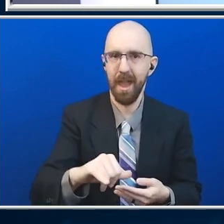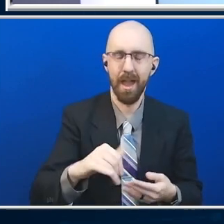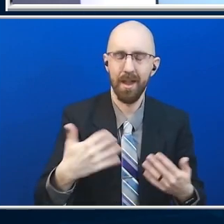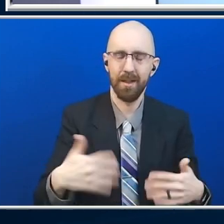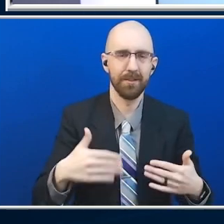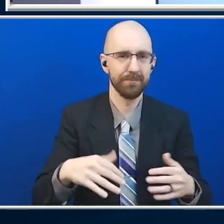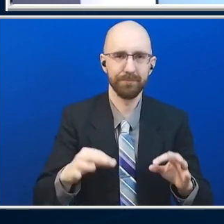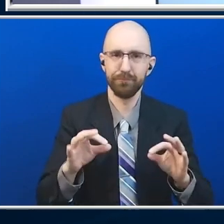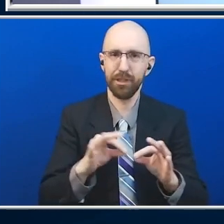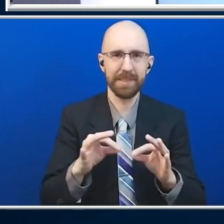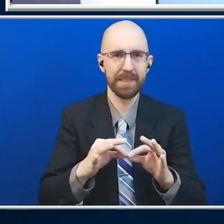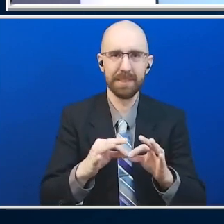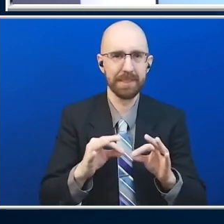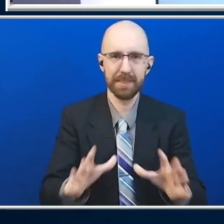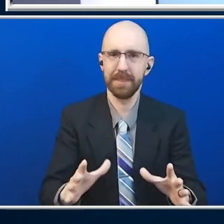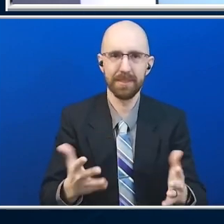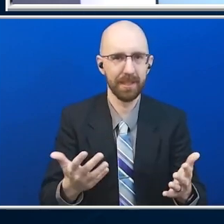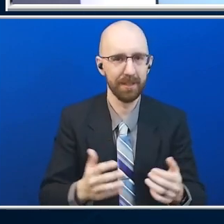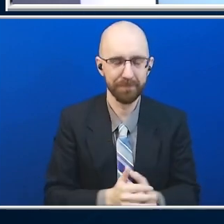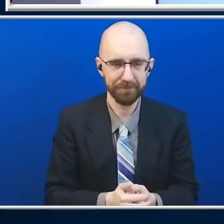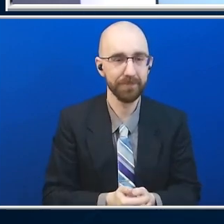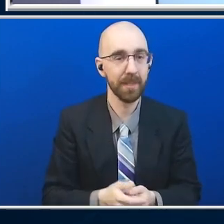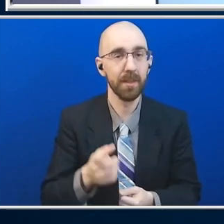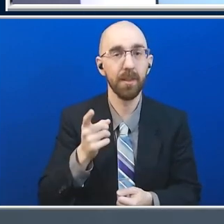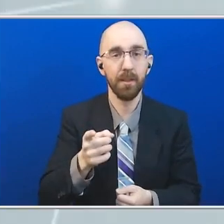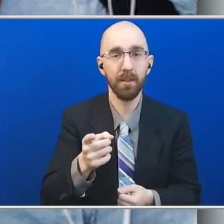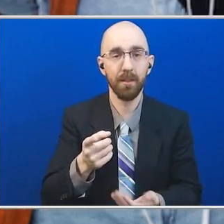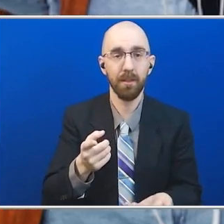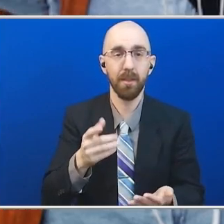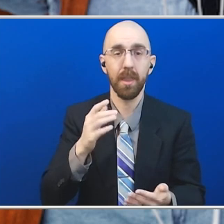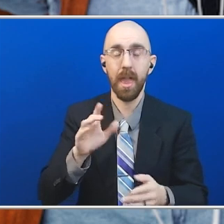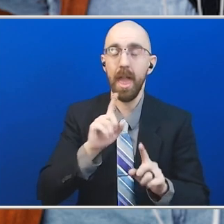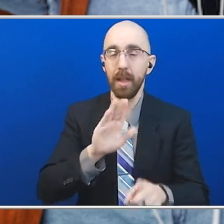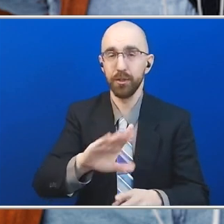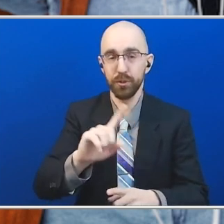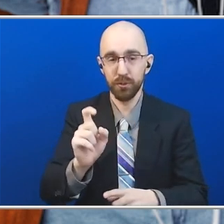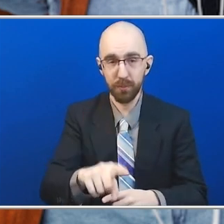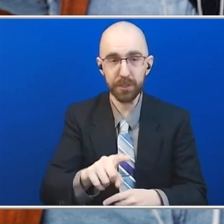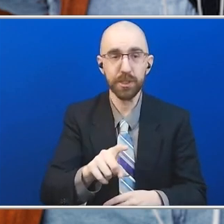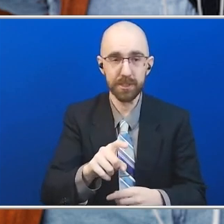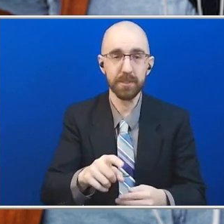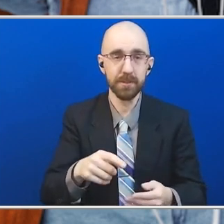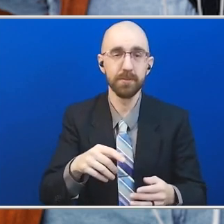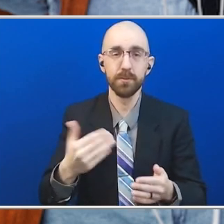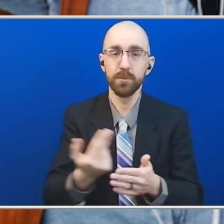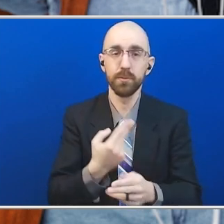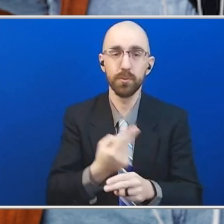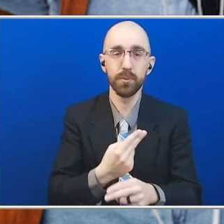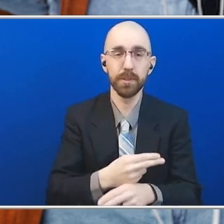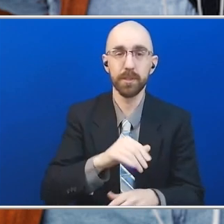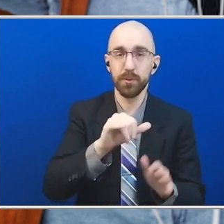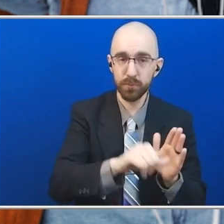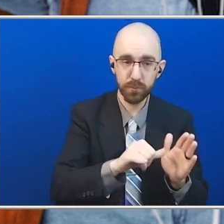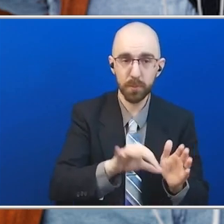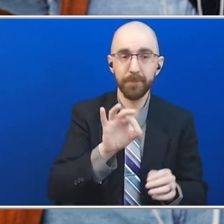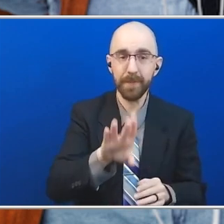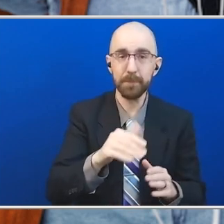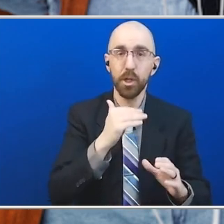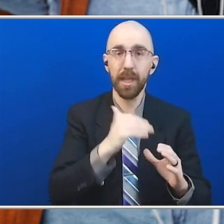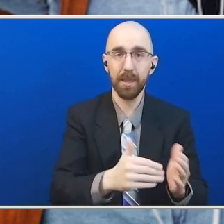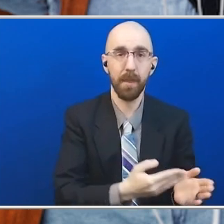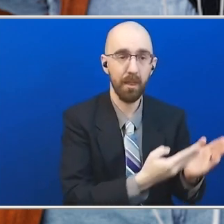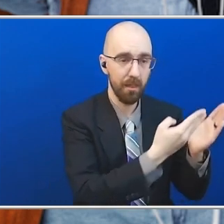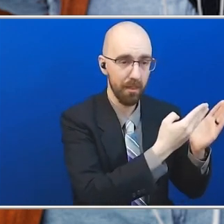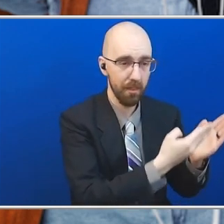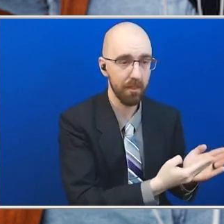So, all right, we're here to answer your questions. Send them in using the links on your screen with YouTube, Facebook, or email the Medical News Network. Let's check in